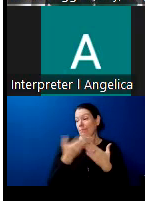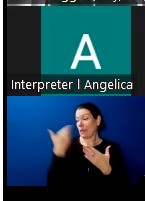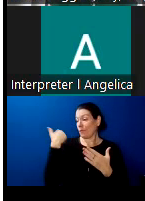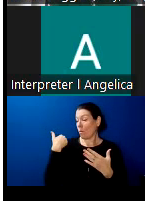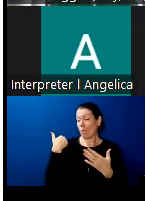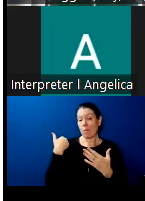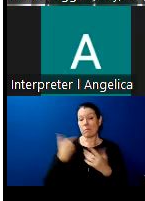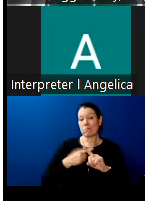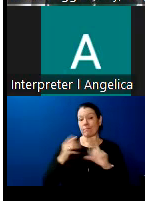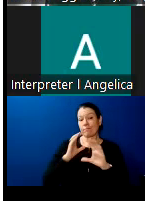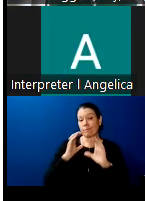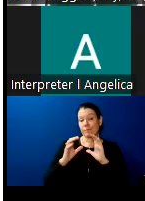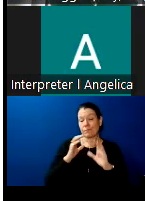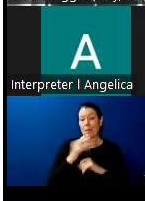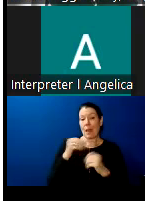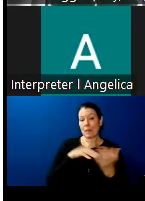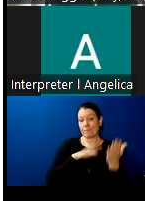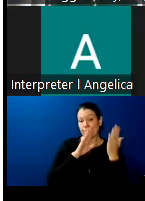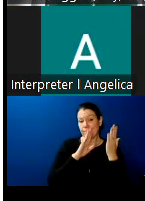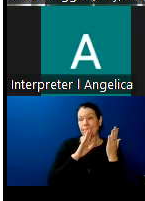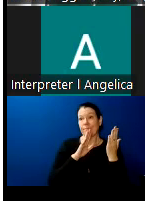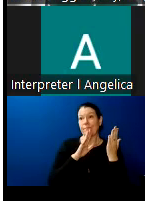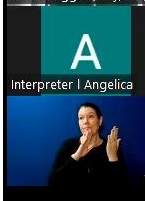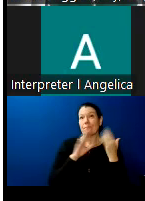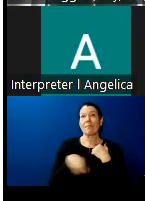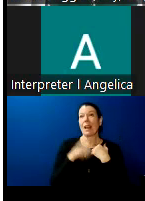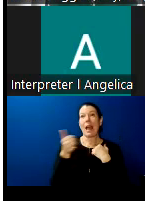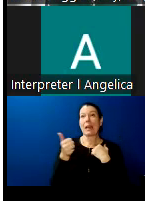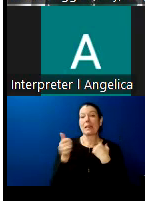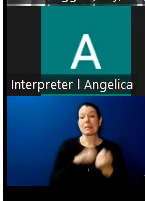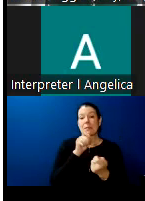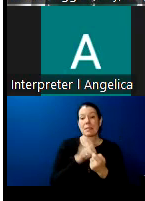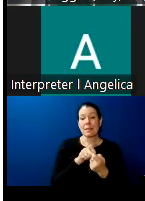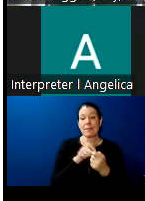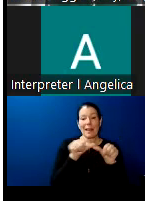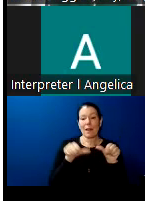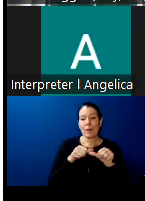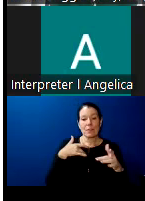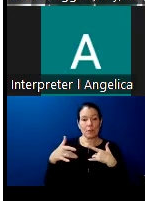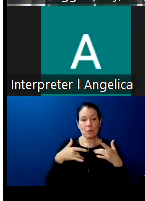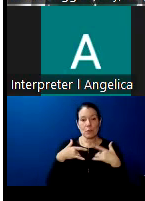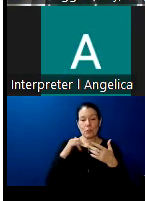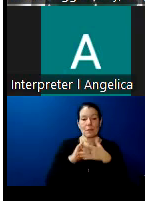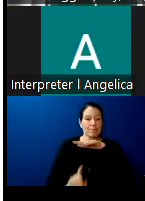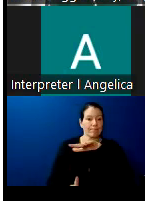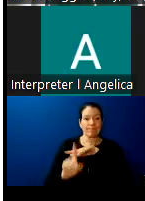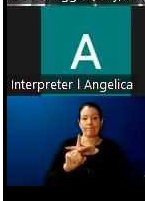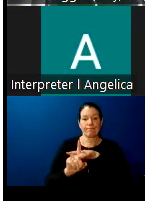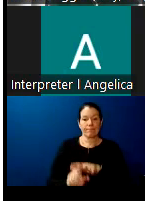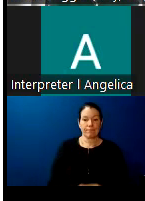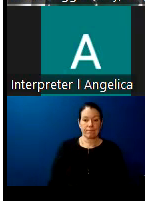earlier discussions and addressing any specific areas of concern that may have come up